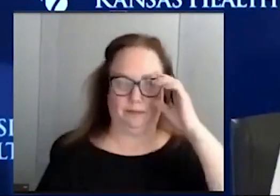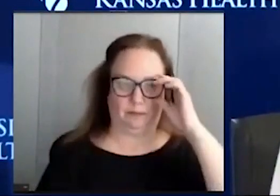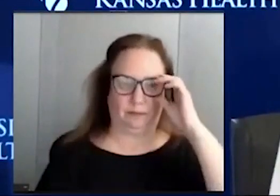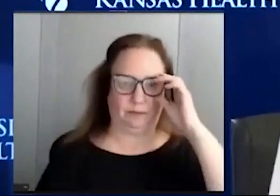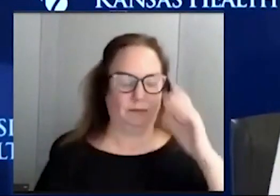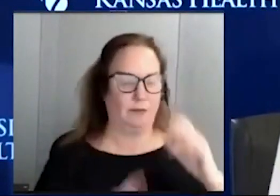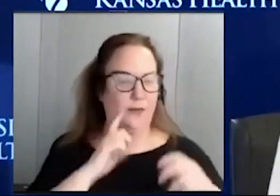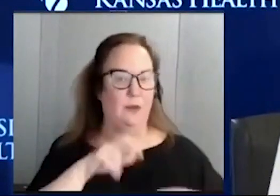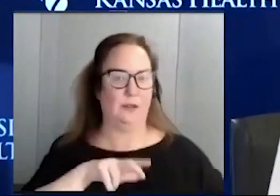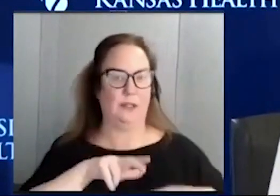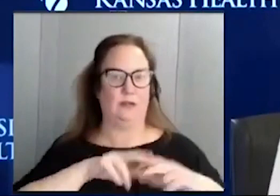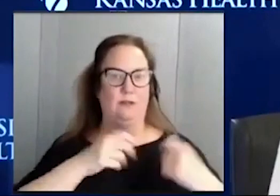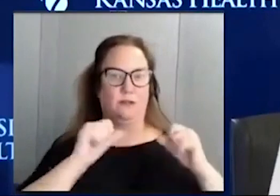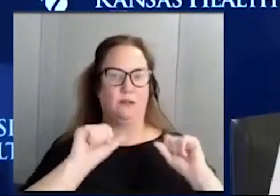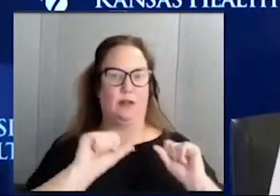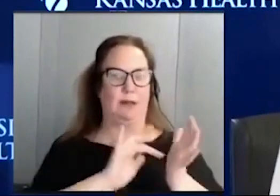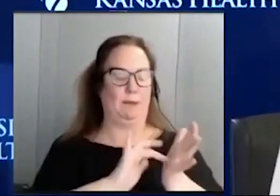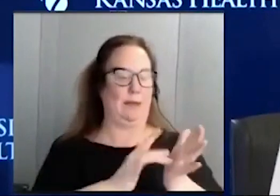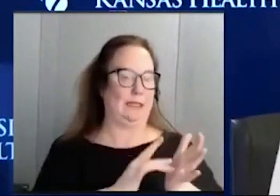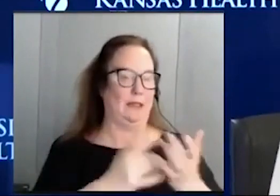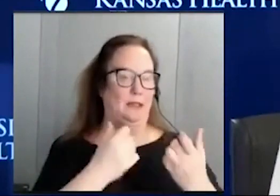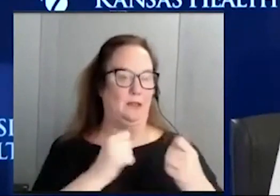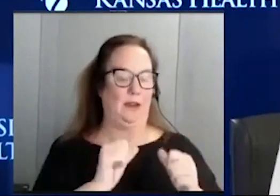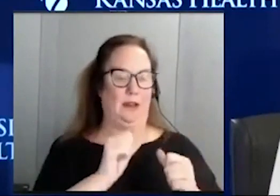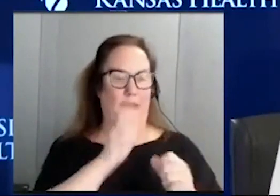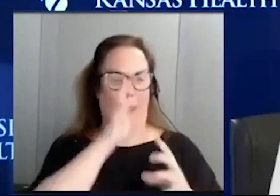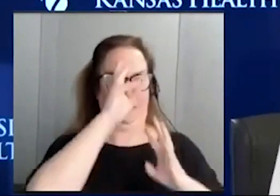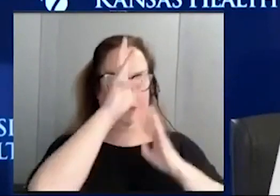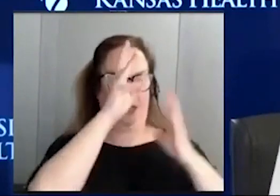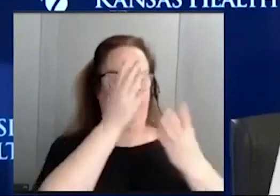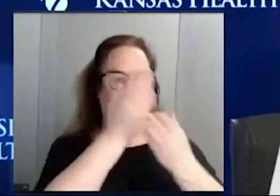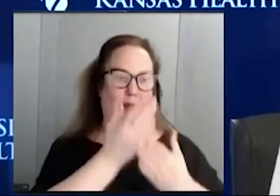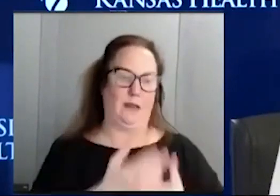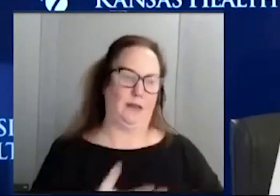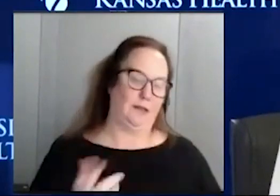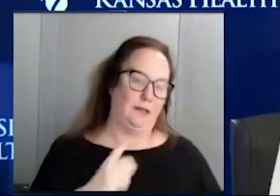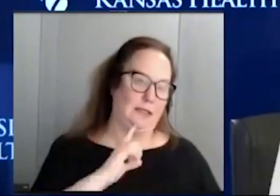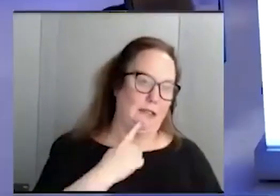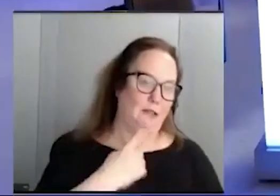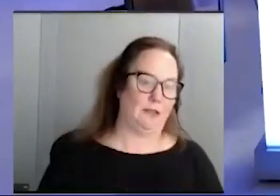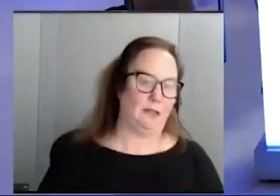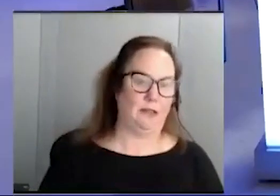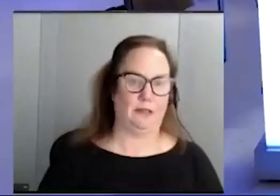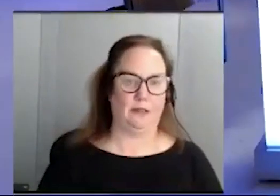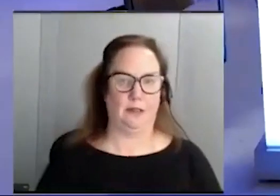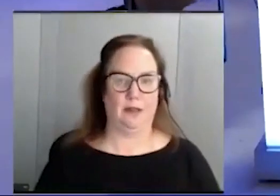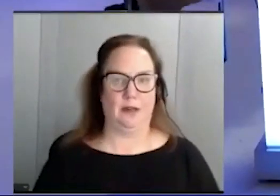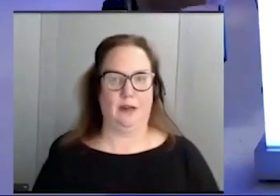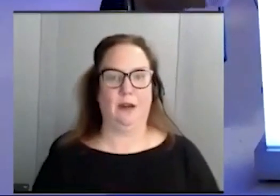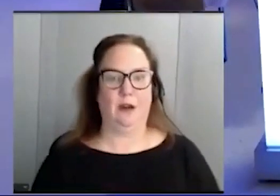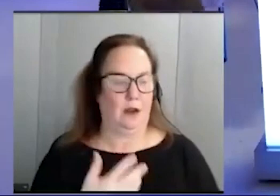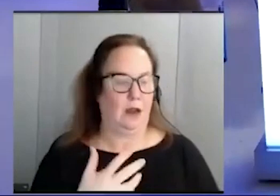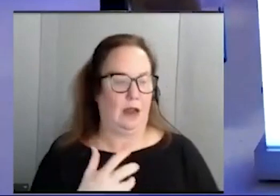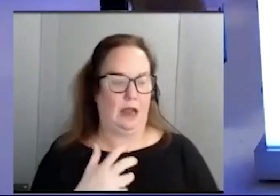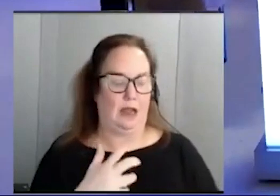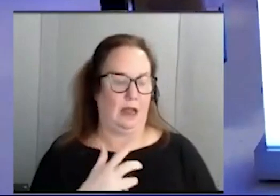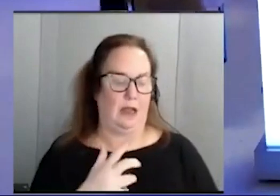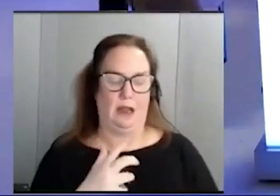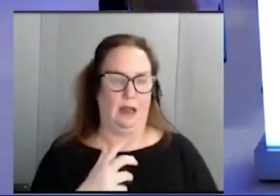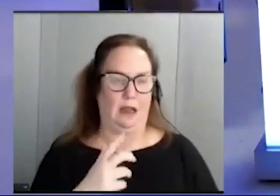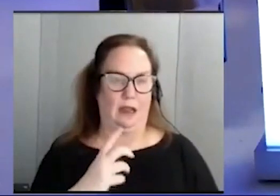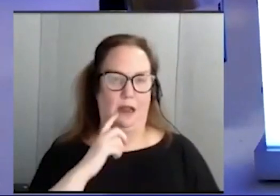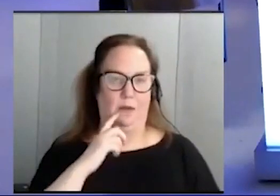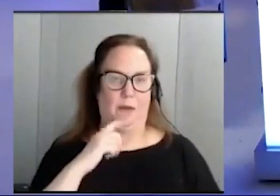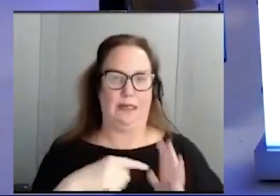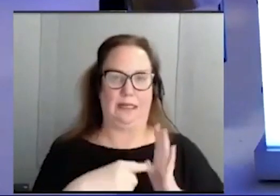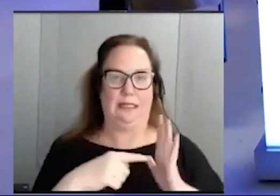after trying to be in medicine for this long and make up facts, oh my God, seriously? You're saying you have better things to do? Yeah, you think I went way into debt to get through medical